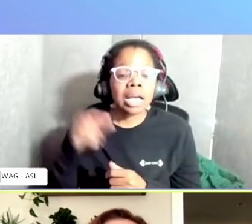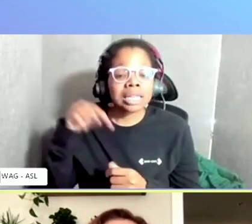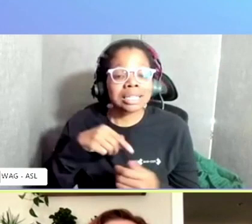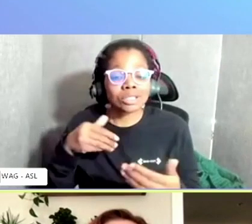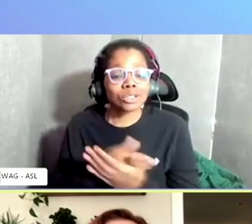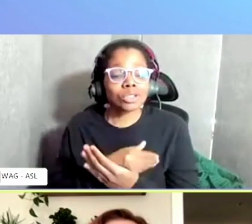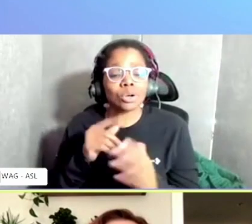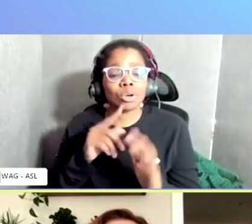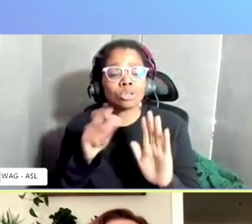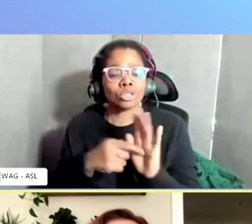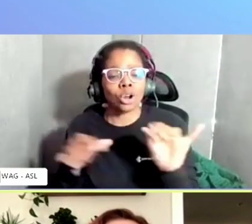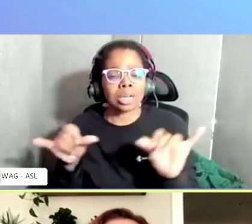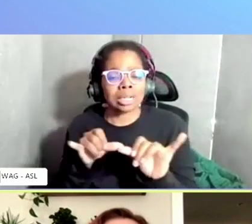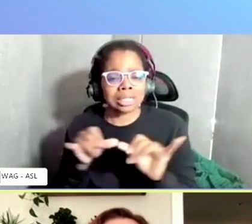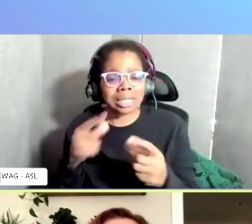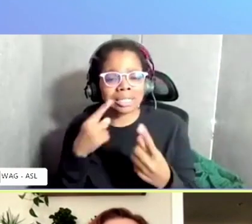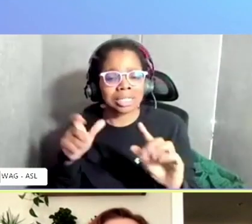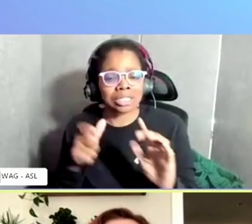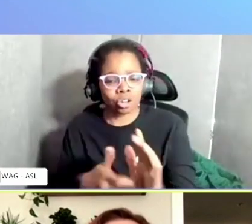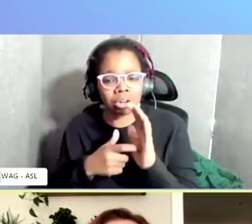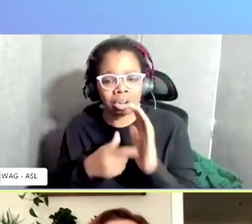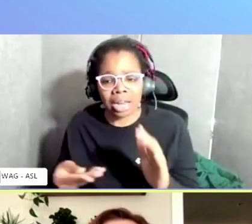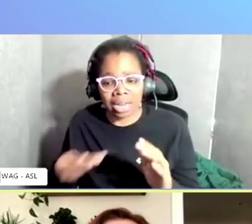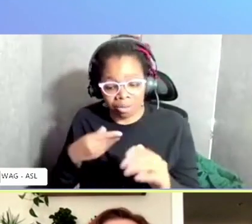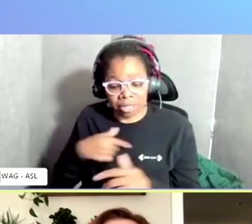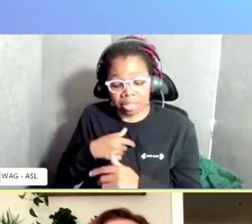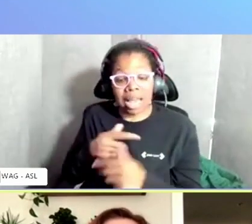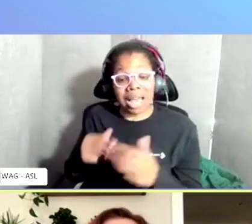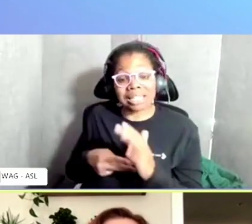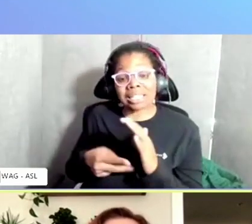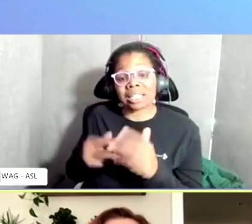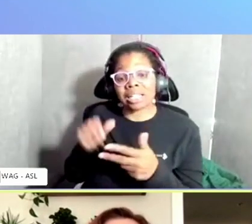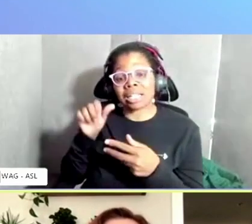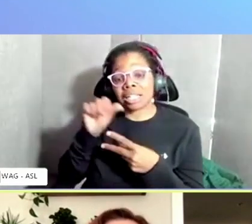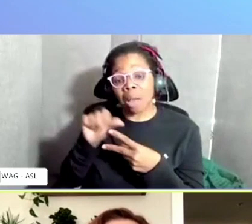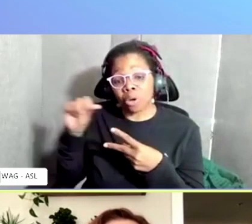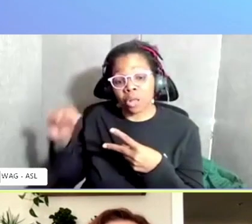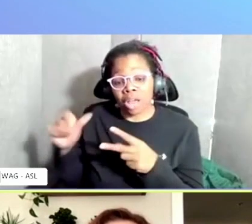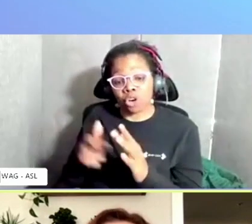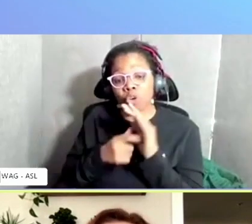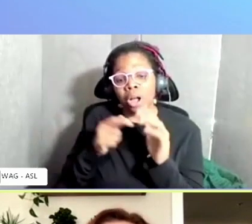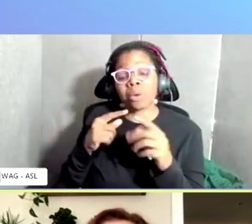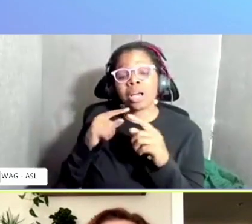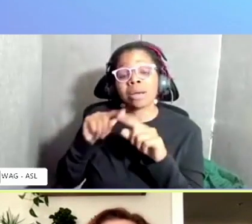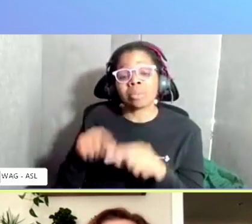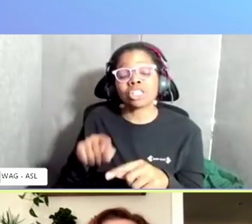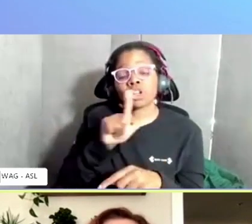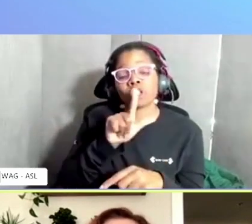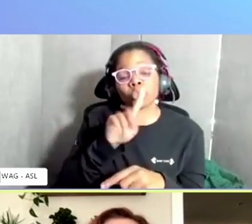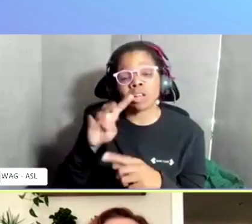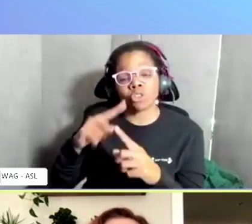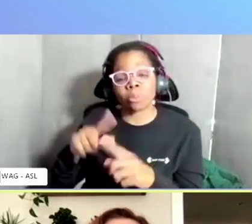new target size success criterion gives us a AA requirement based on 24 by 24 pixel height and